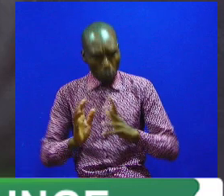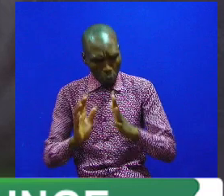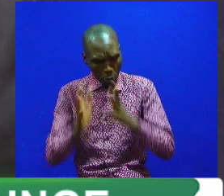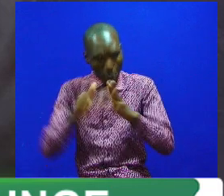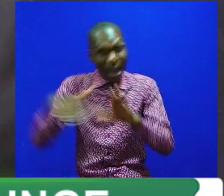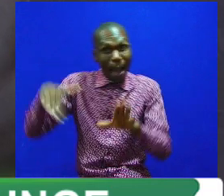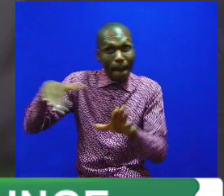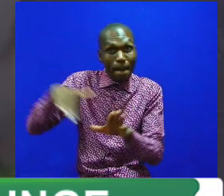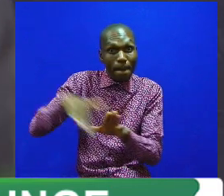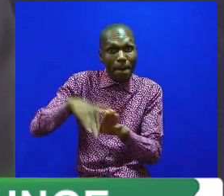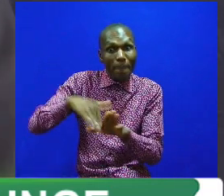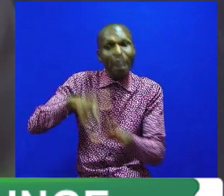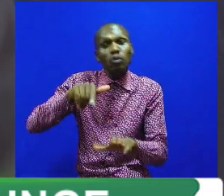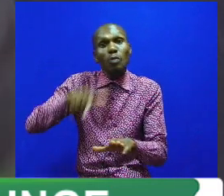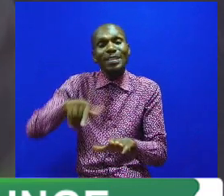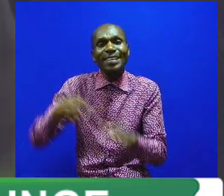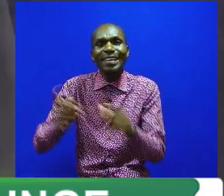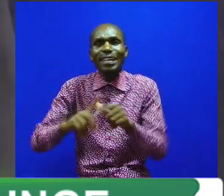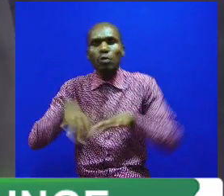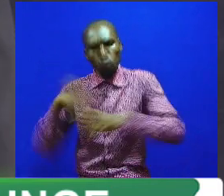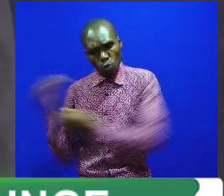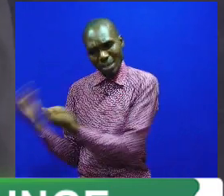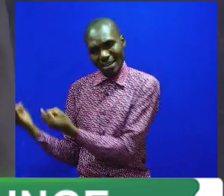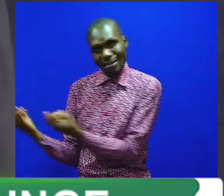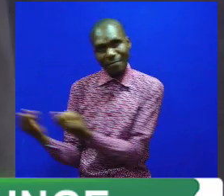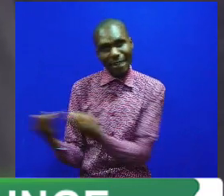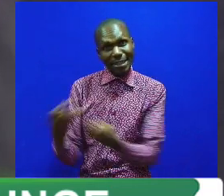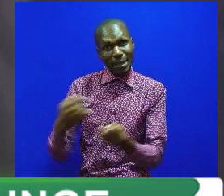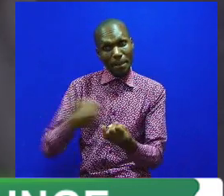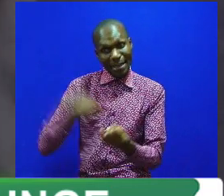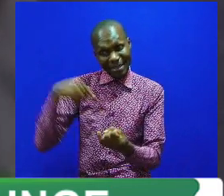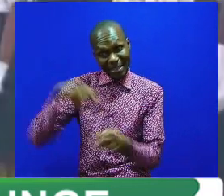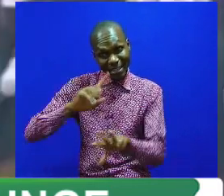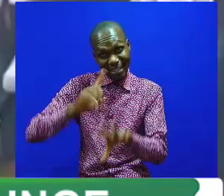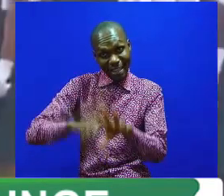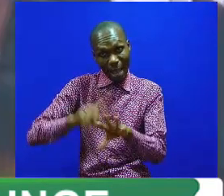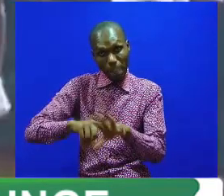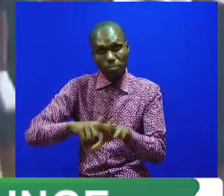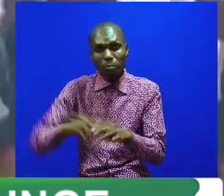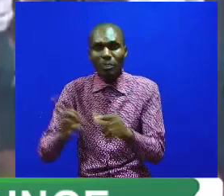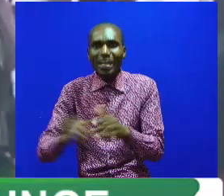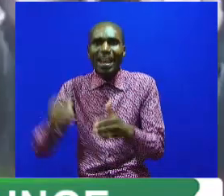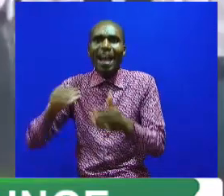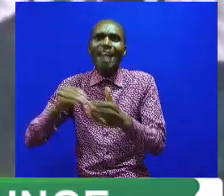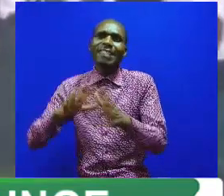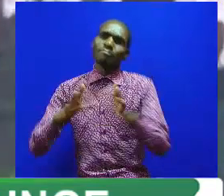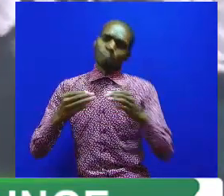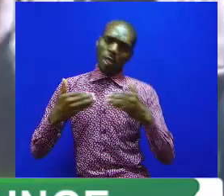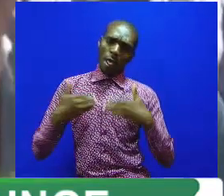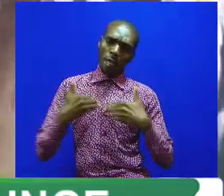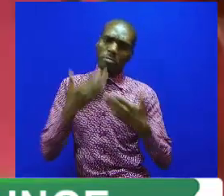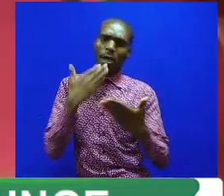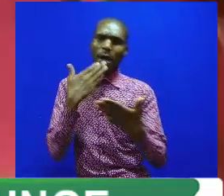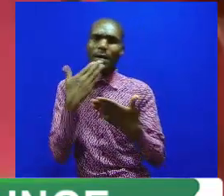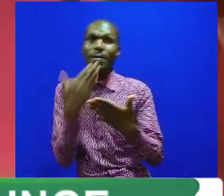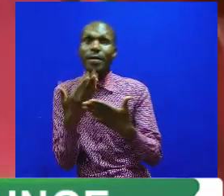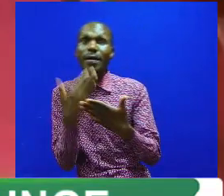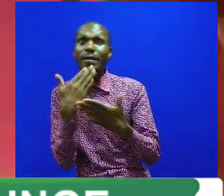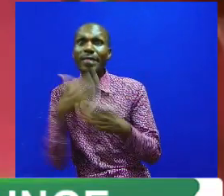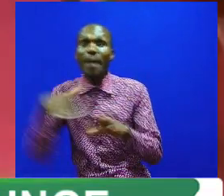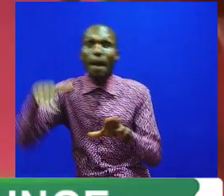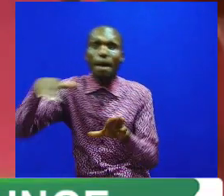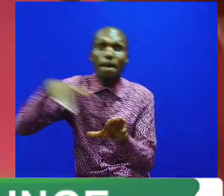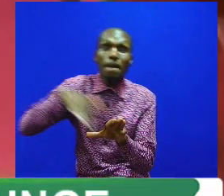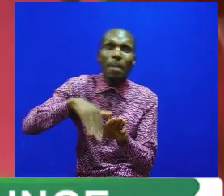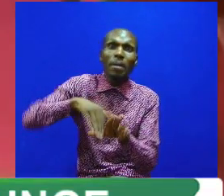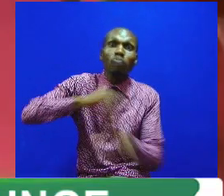of the caucus for inviting me to this momentous occasion. Boygoni goba kerambu ya babunge asoko twara